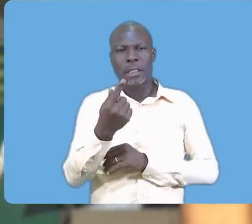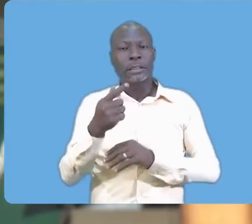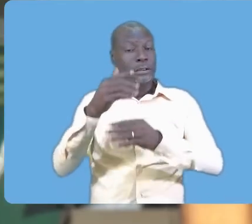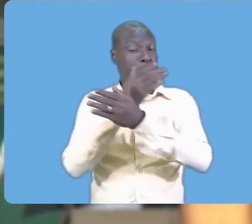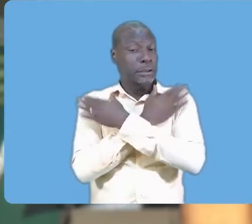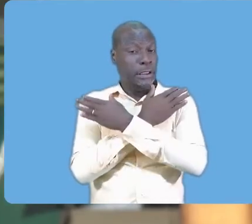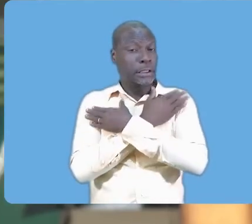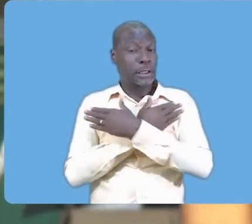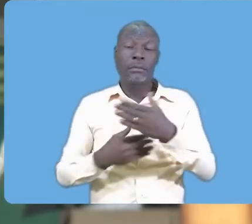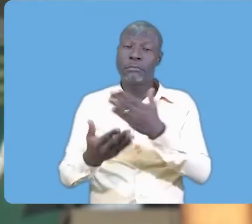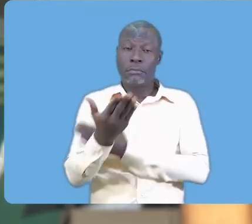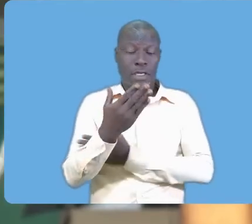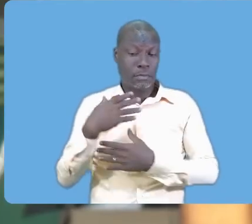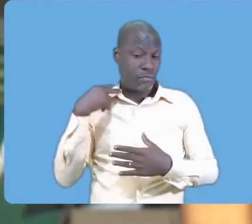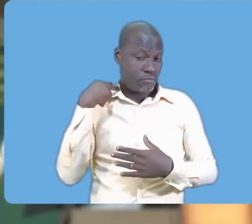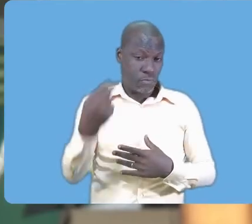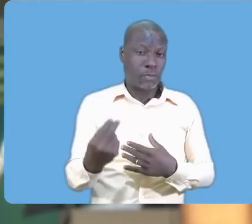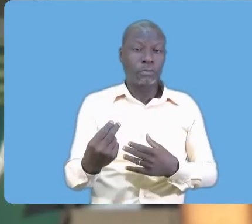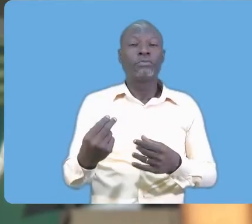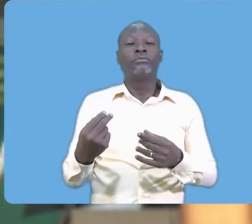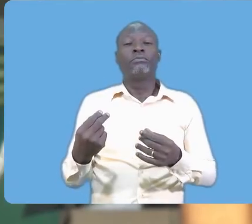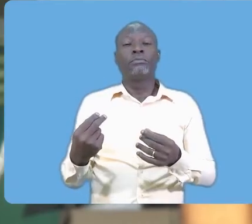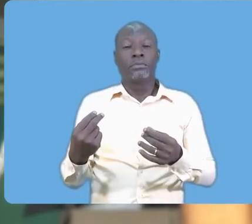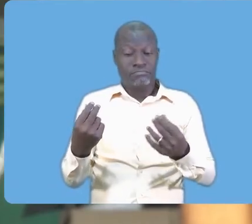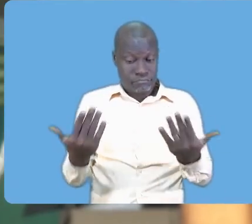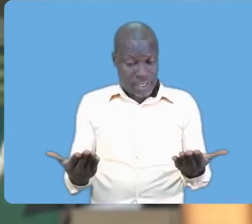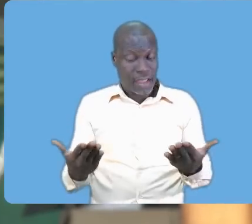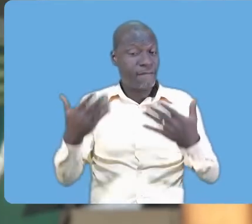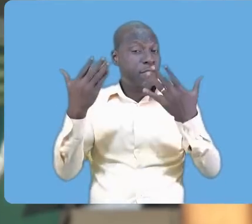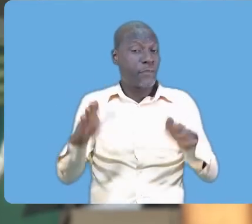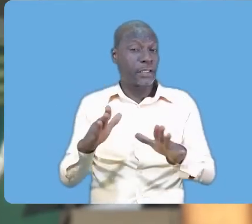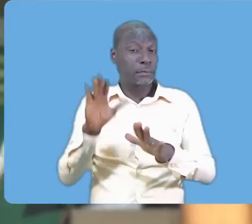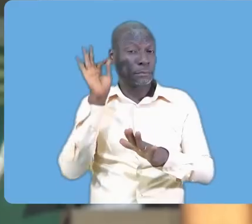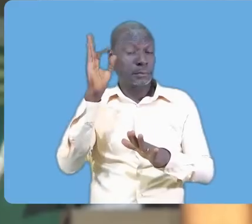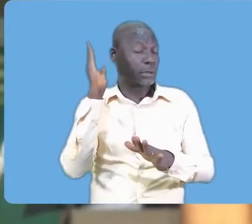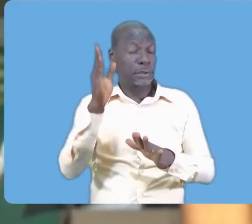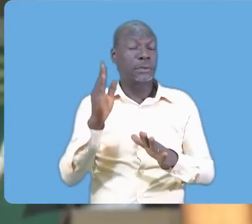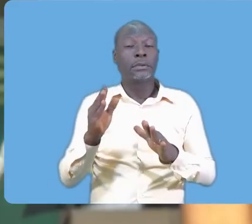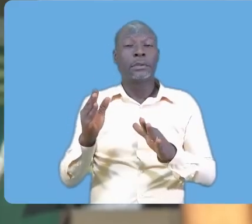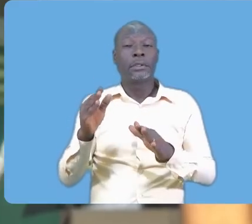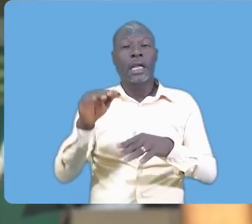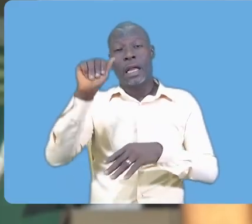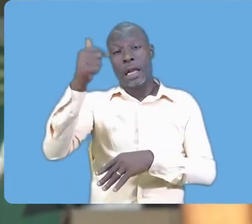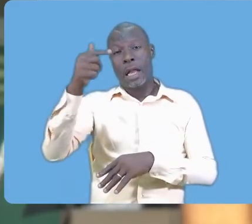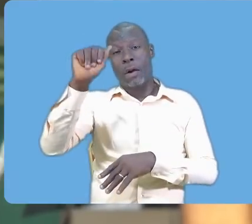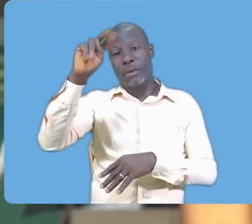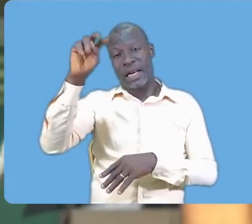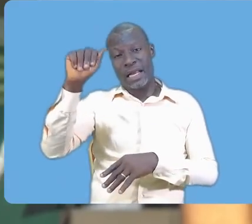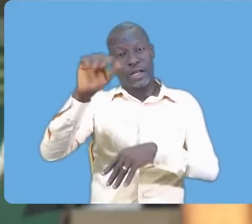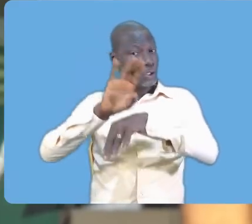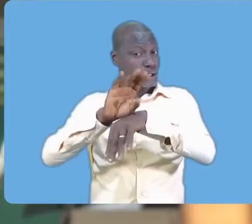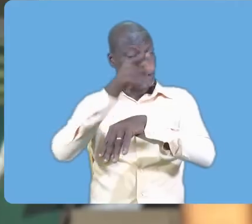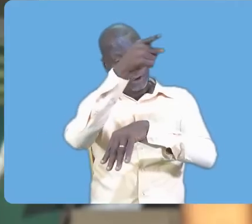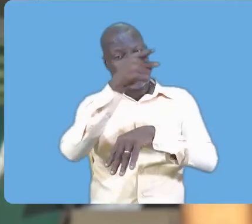anopai se mifria se pa Yabakwa kushiem ewa aguna fie, mchile aguna junction. Na eho ene ya de, ena